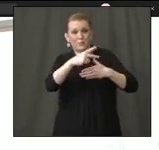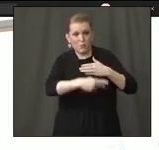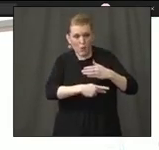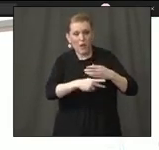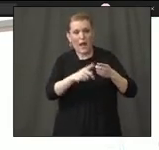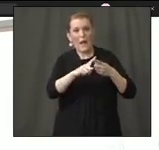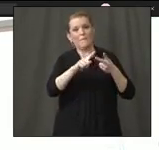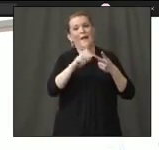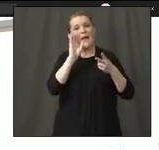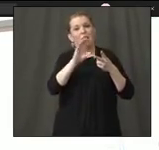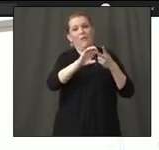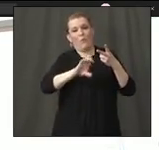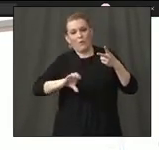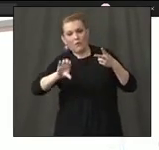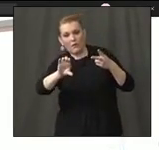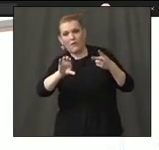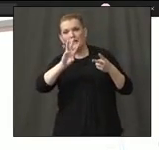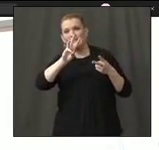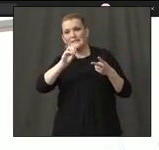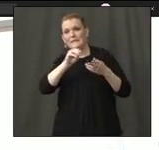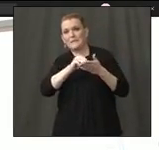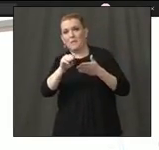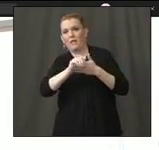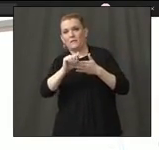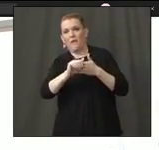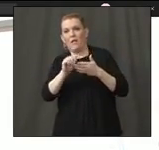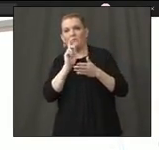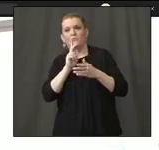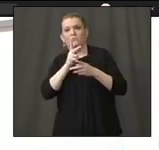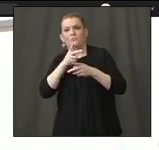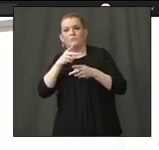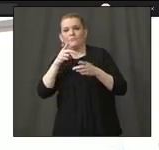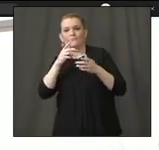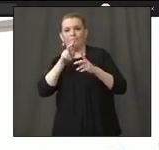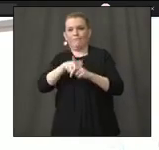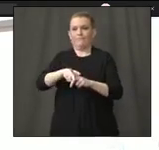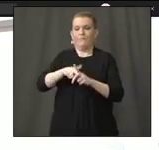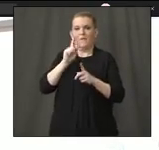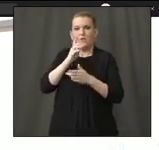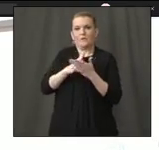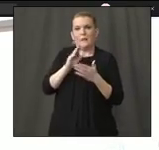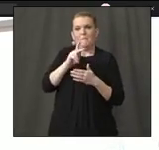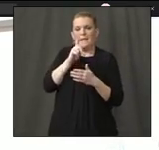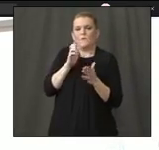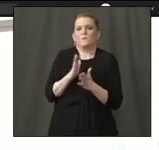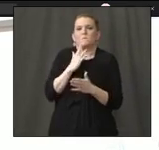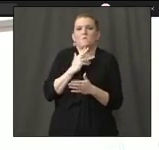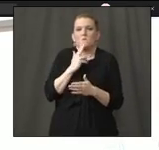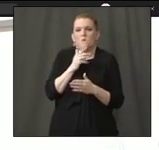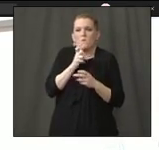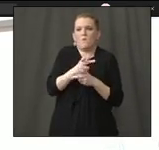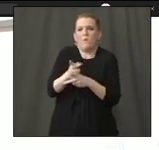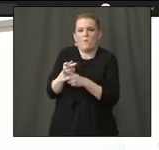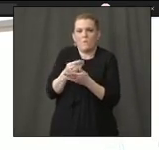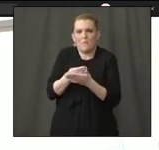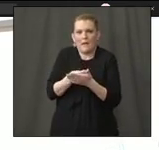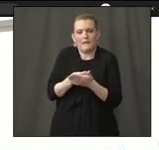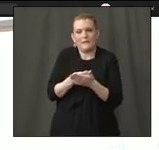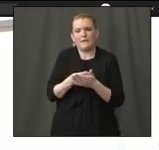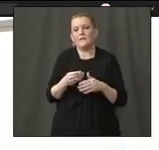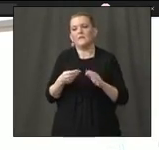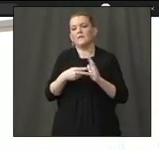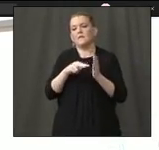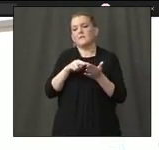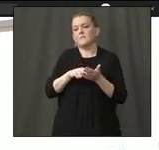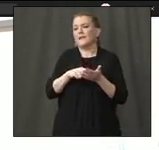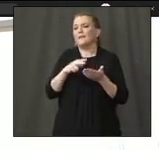to be set aside for smaller lenders. So those are lenders that have smaller deposits, your